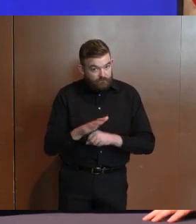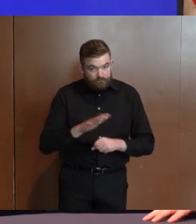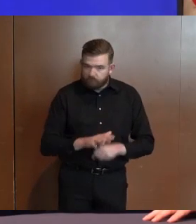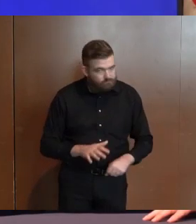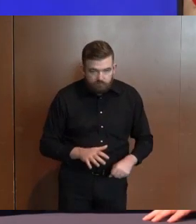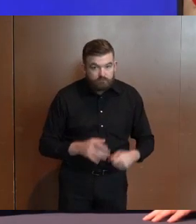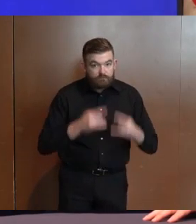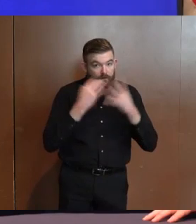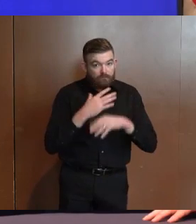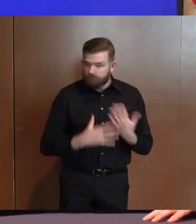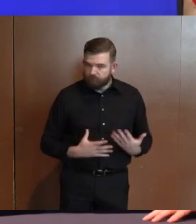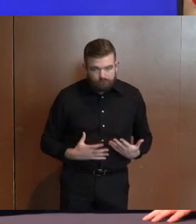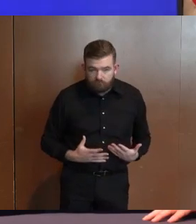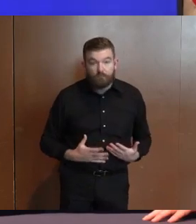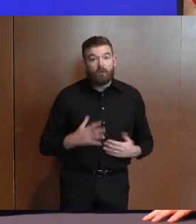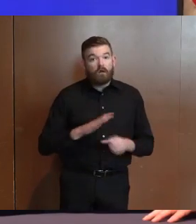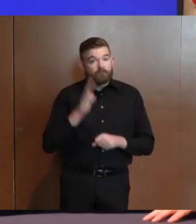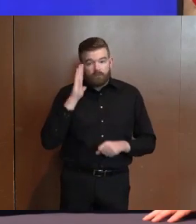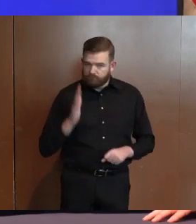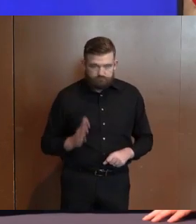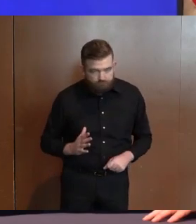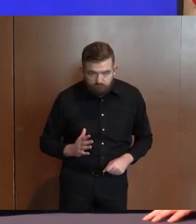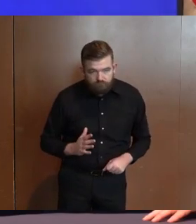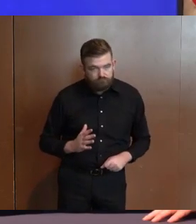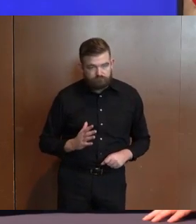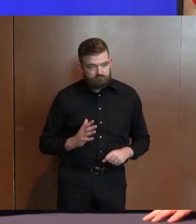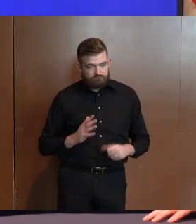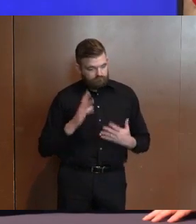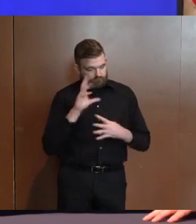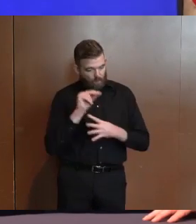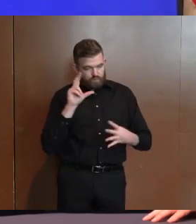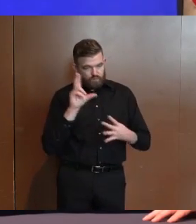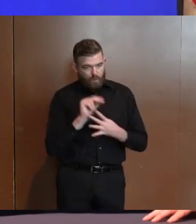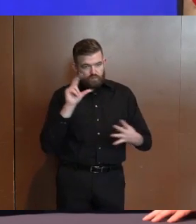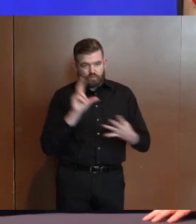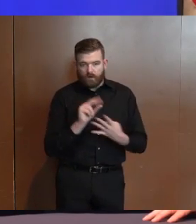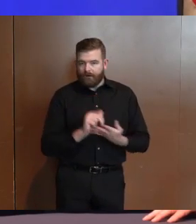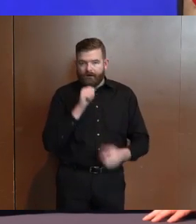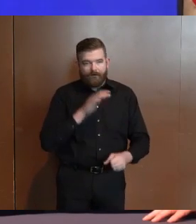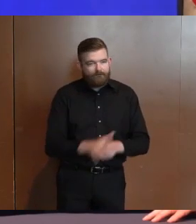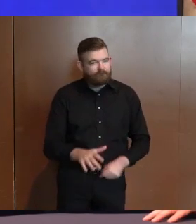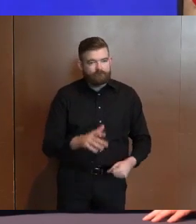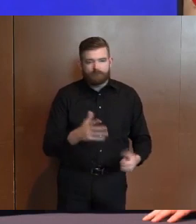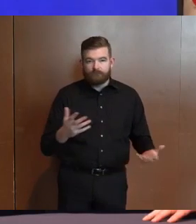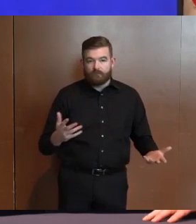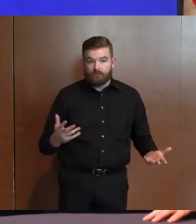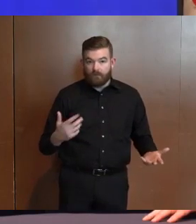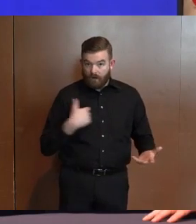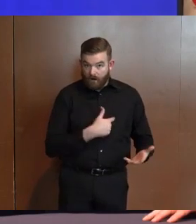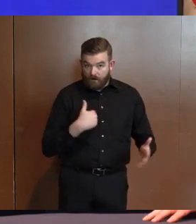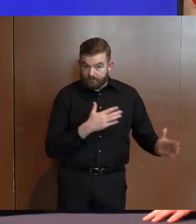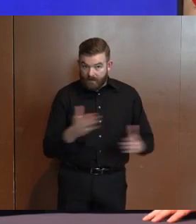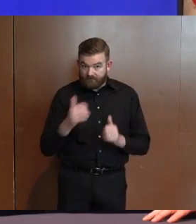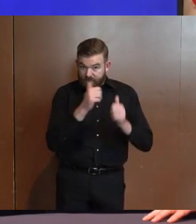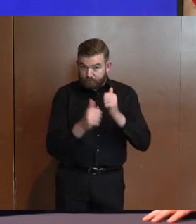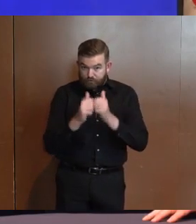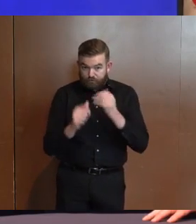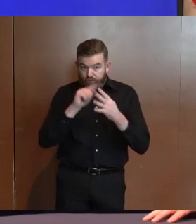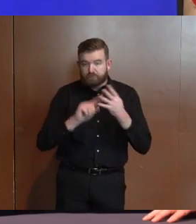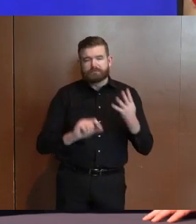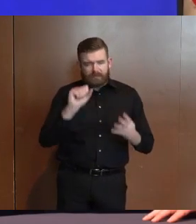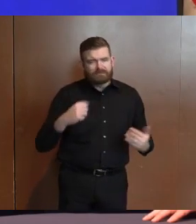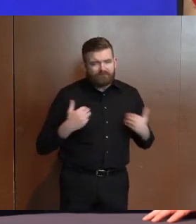enough healthcare workers? No. 4 emphatic no's. Do we have a plan for each of those? Yes, but we need